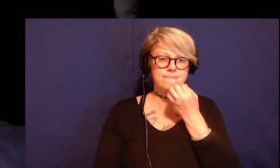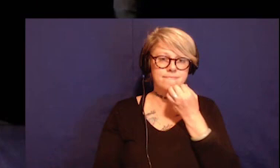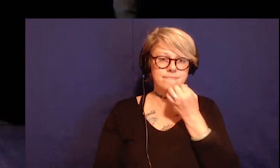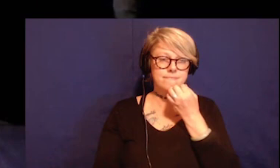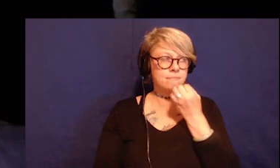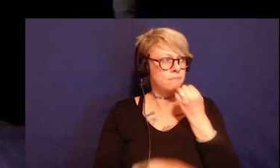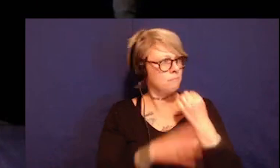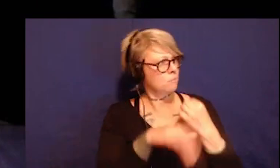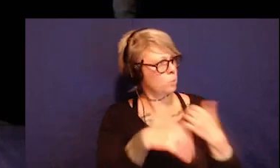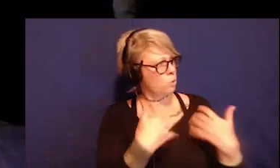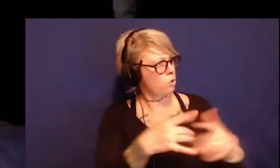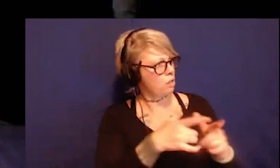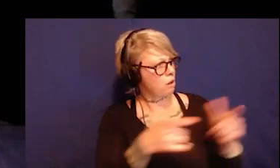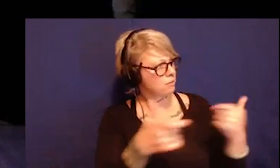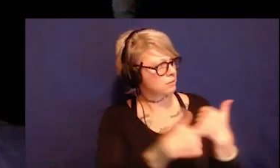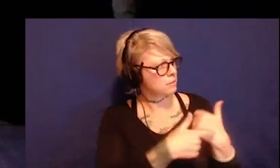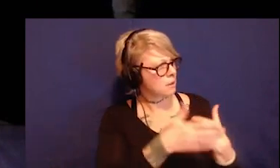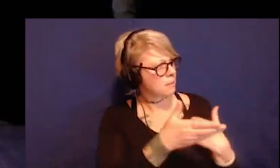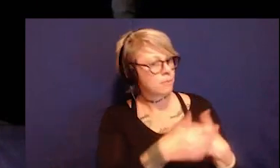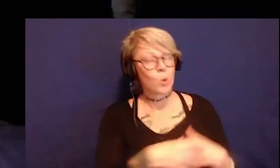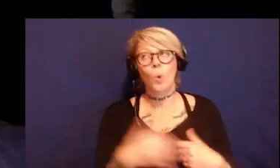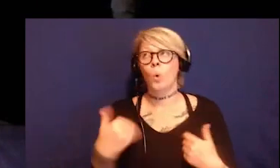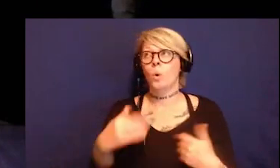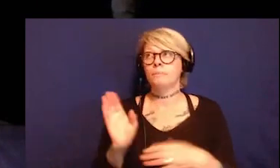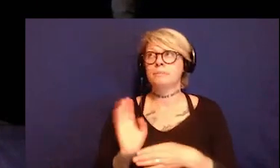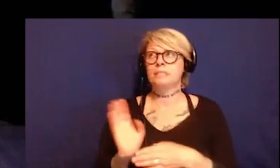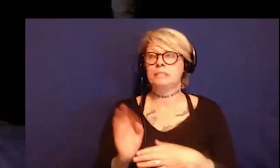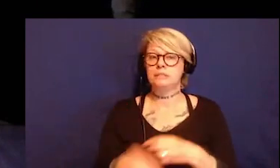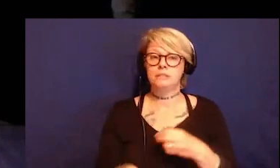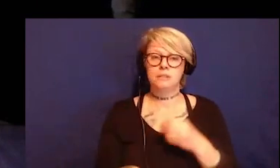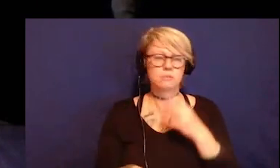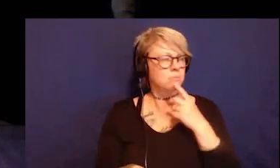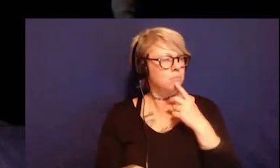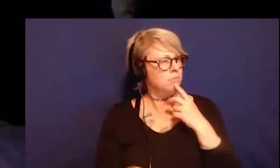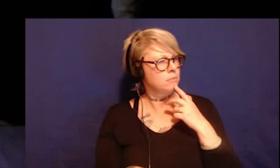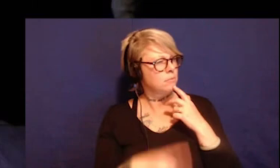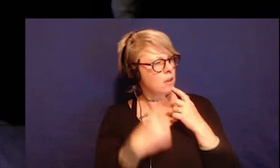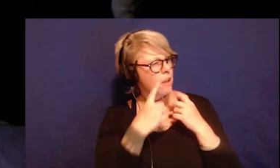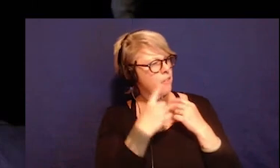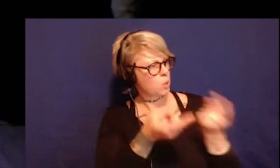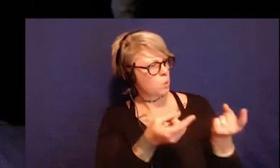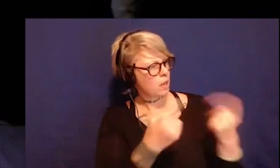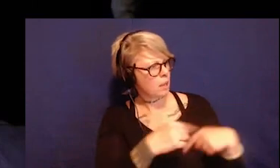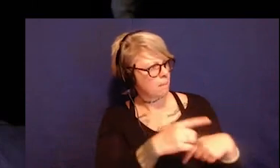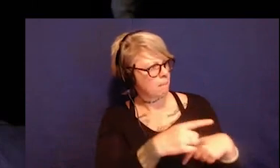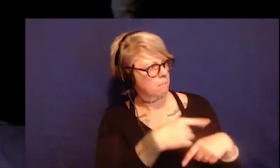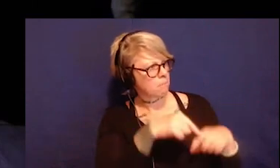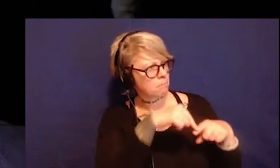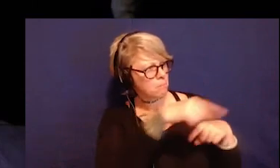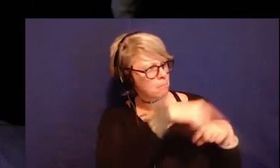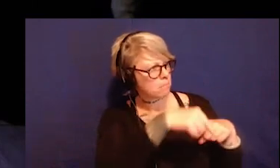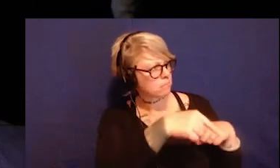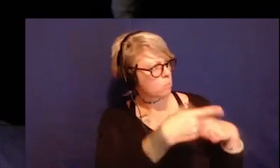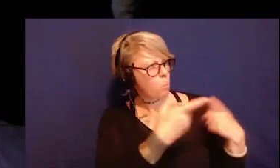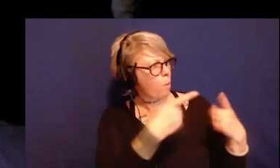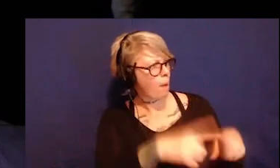That took long. I got held up. I thought you were gonna come right back. Help it up by